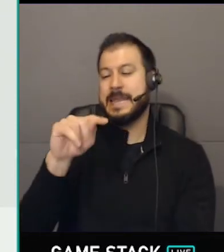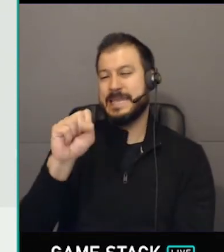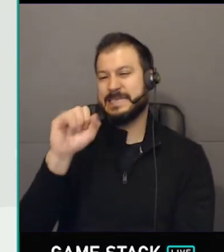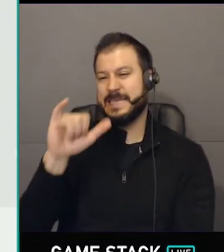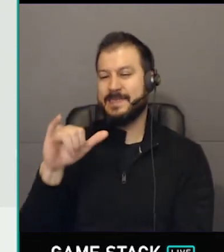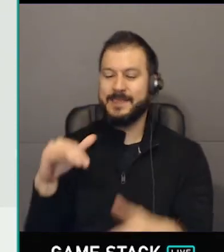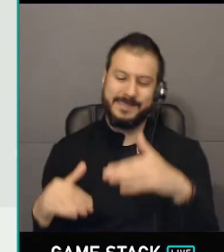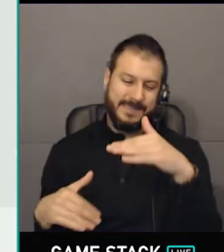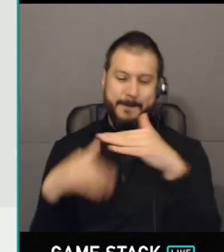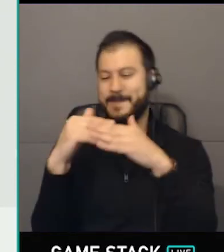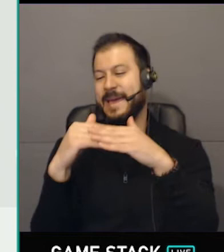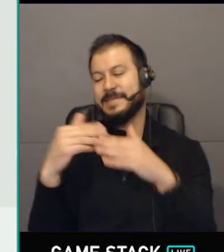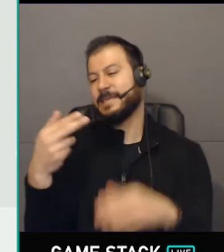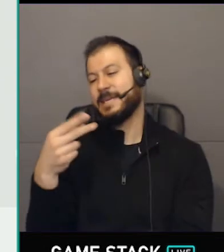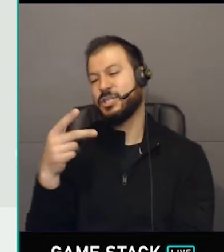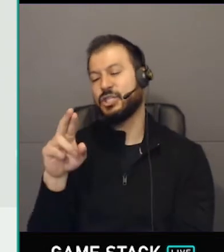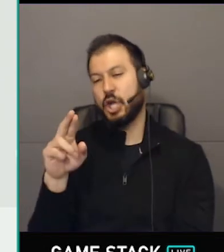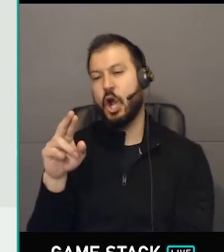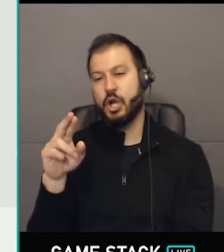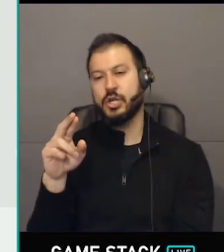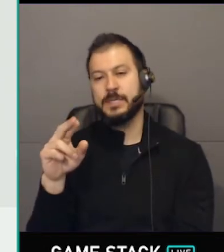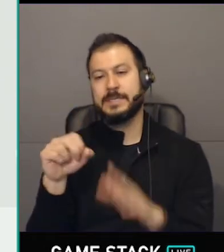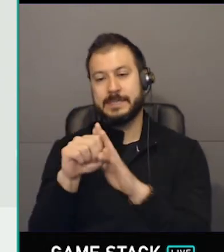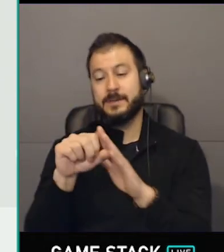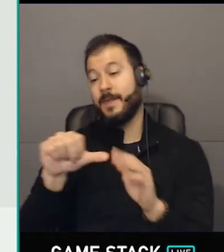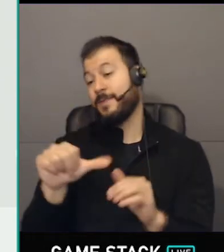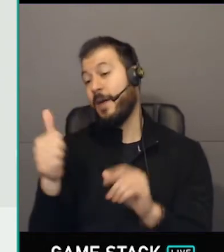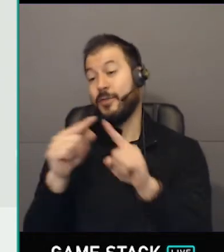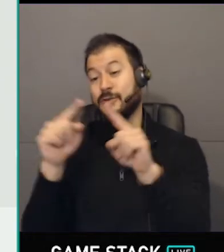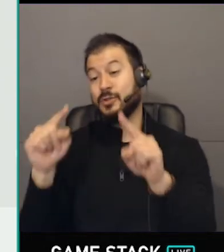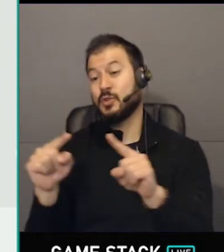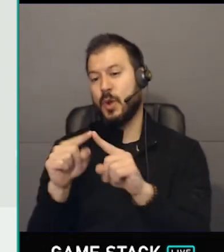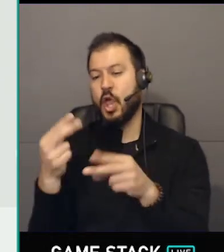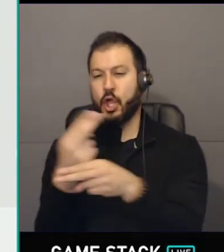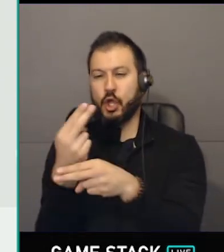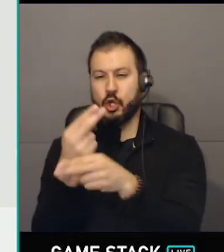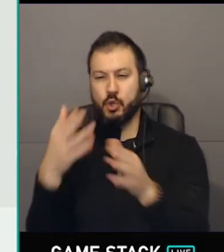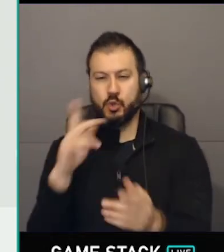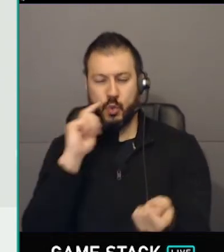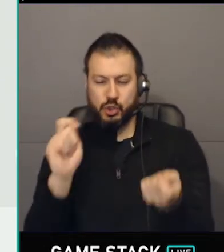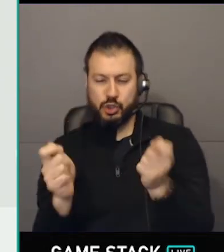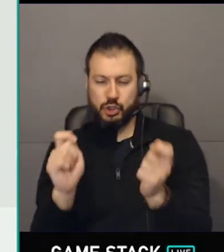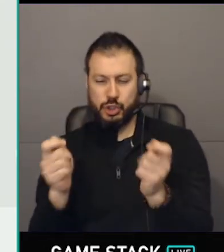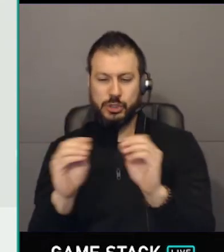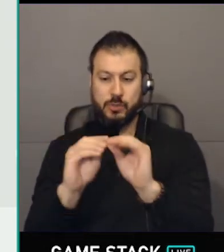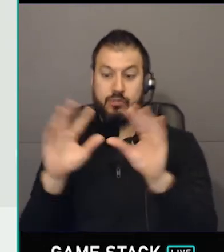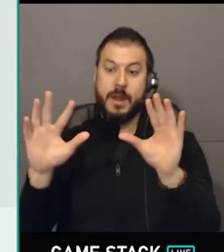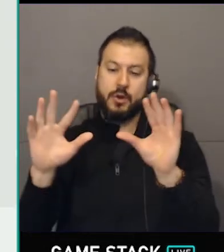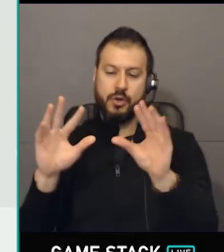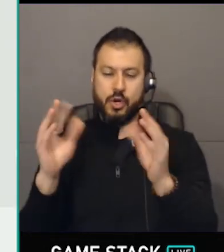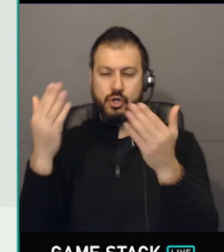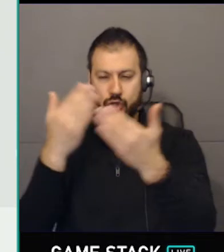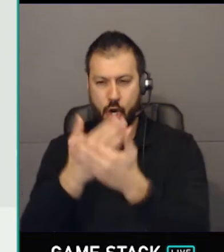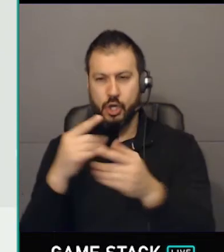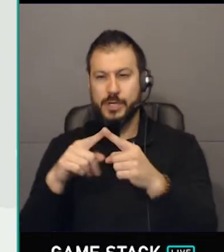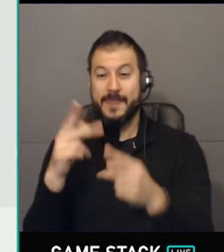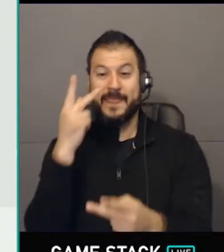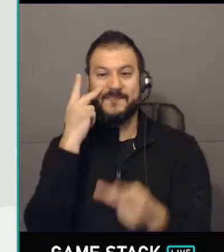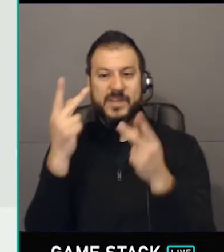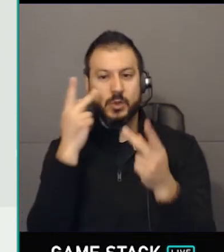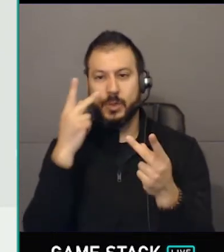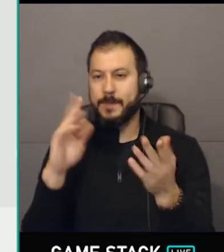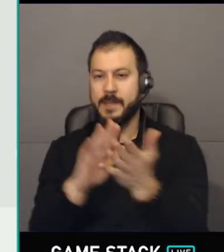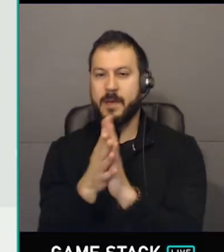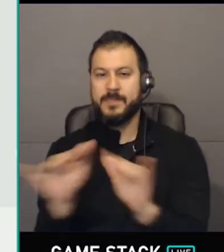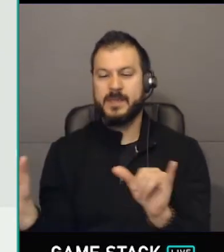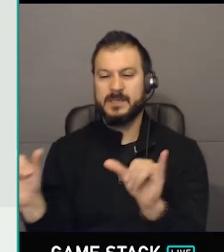HDR signal. The other squares, the user adjusts the brightness to be brighter or darker until they are visually indistinguishable